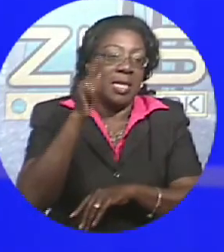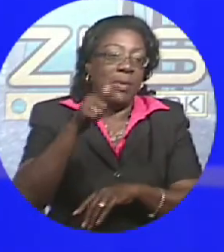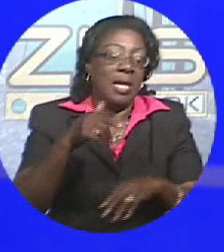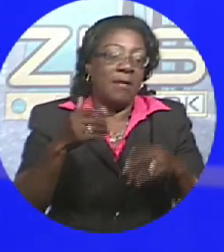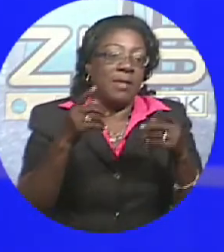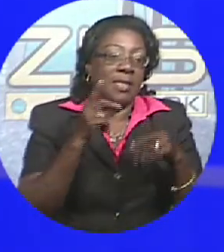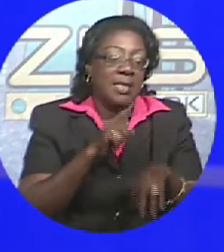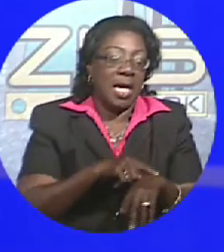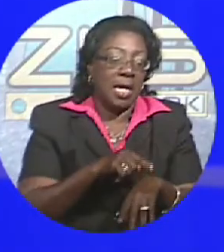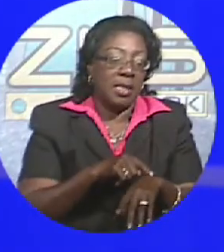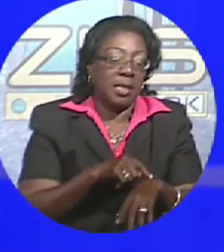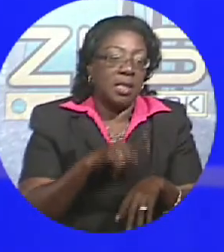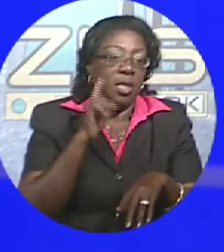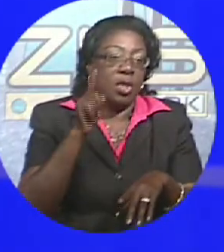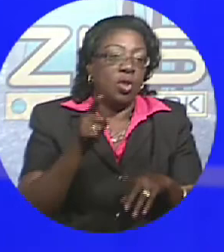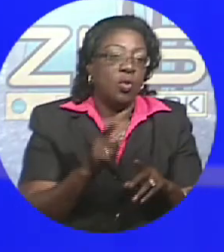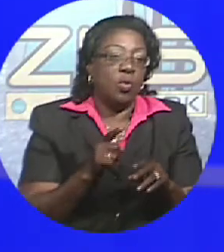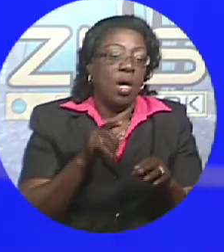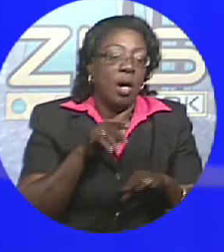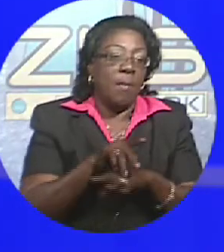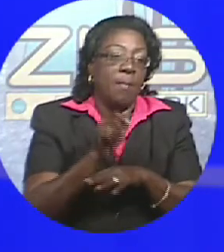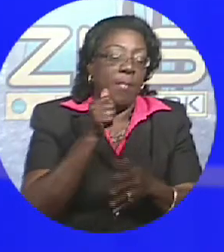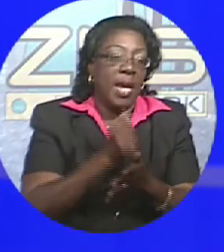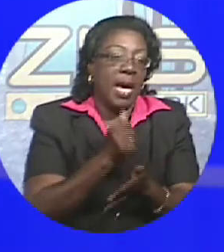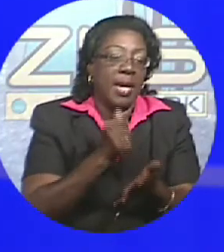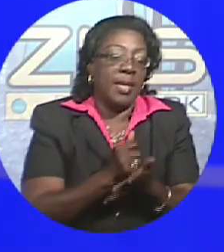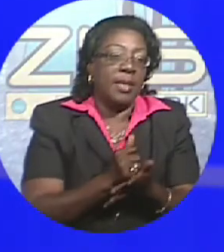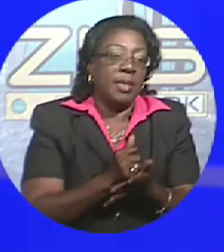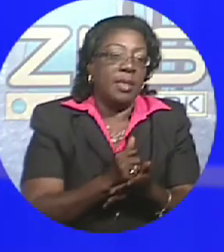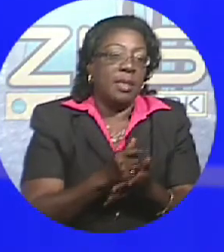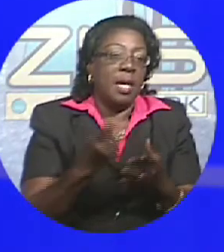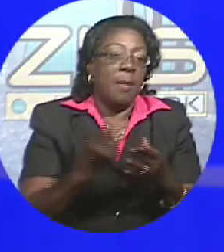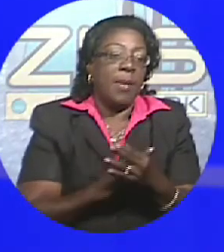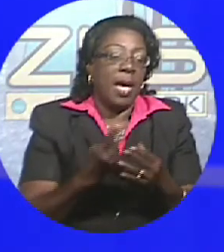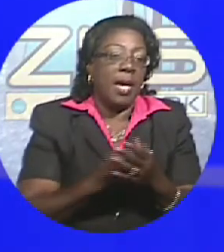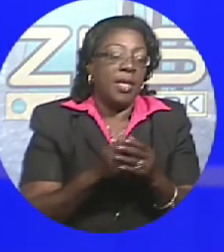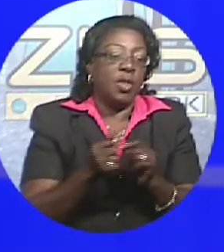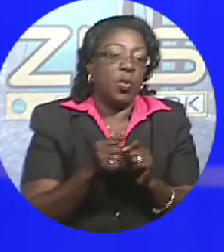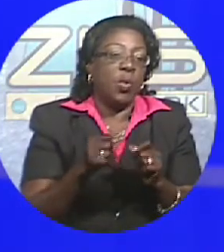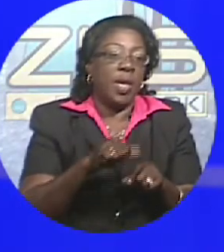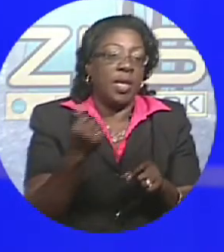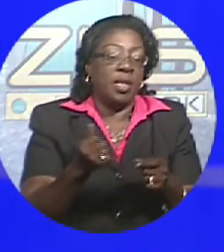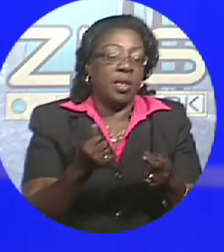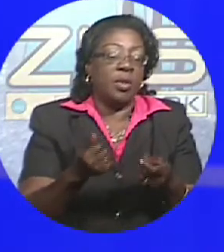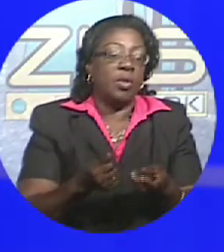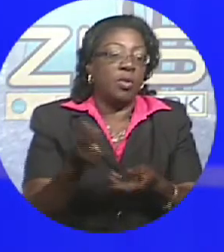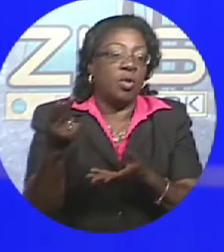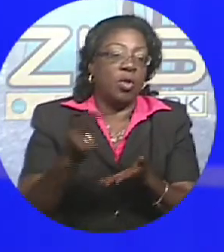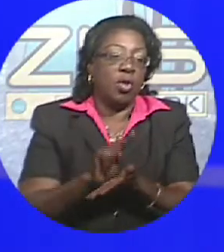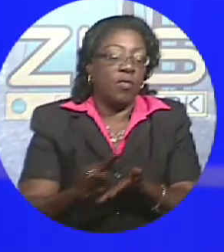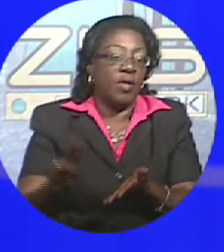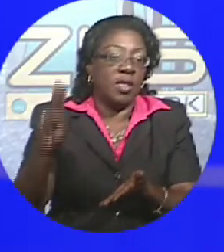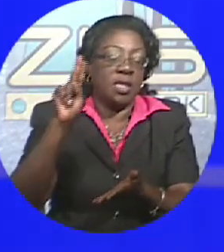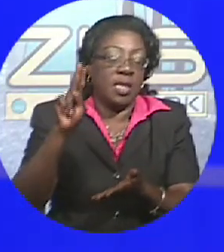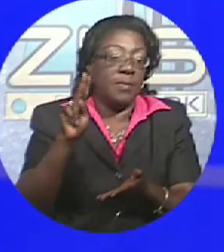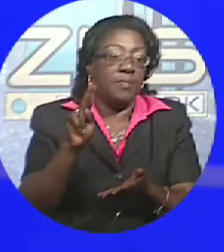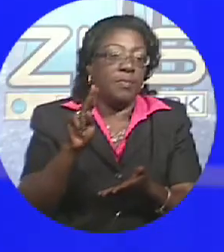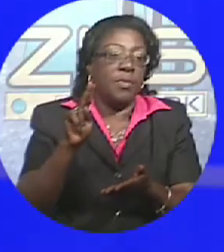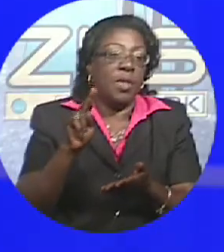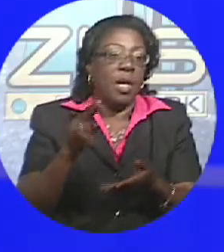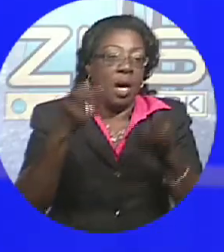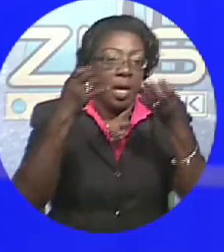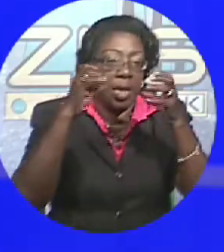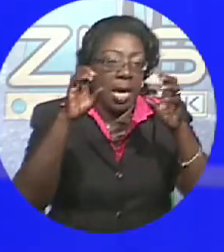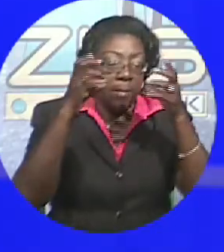of the world's most prestigious universities face-to-face. They'll also be looking to secure coveted scholarships. Our cameras were